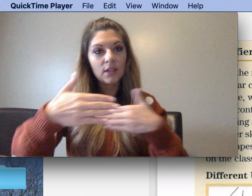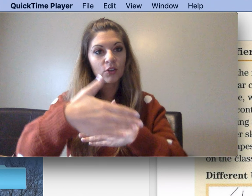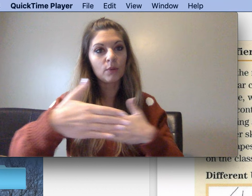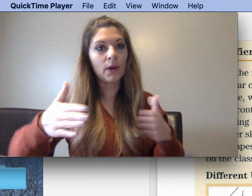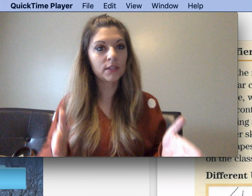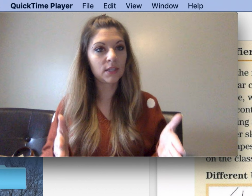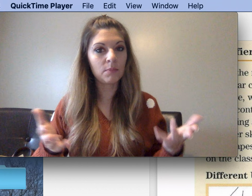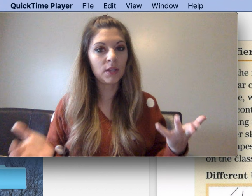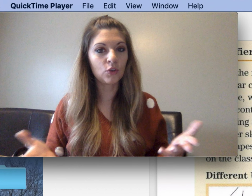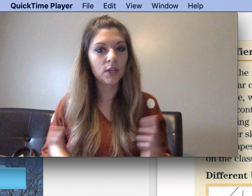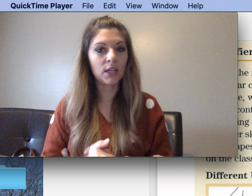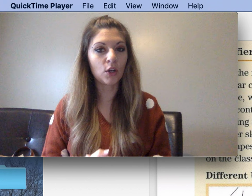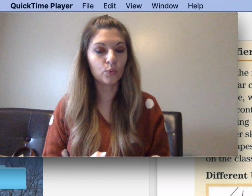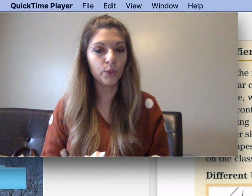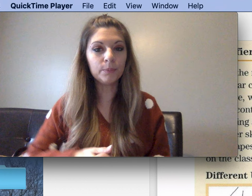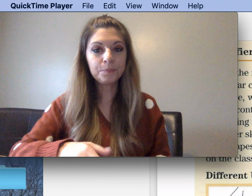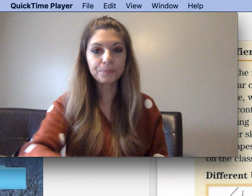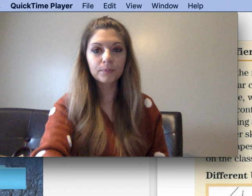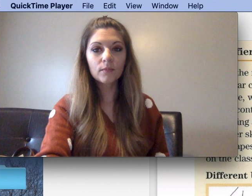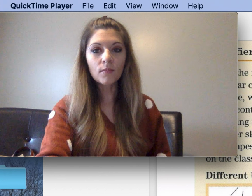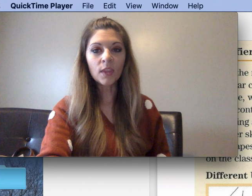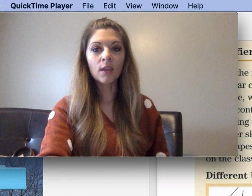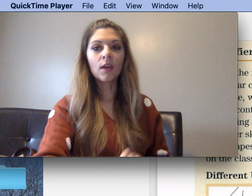walls, and then you're boxing them in, creating a room.